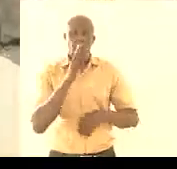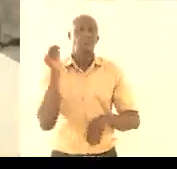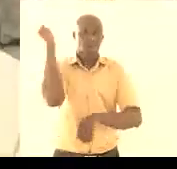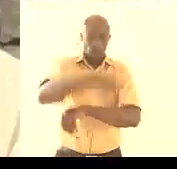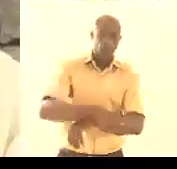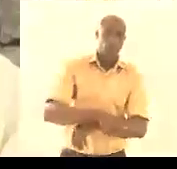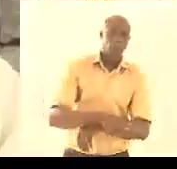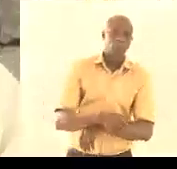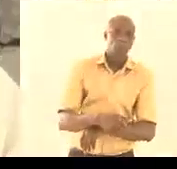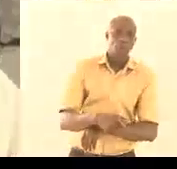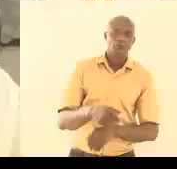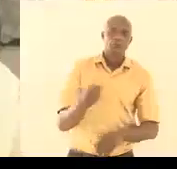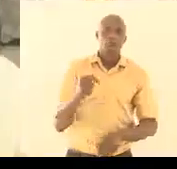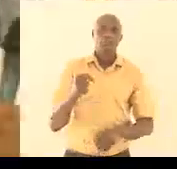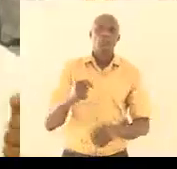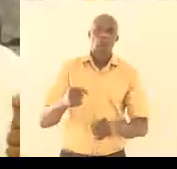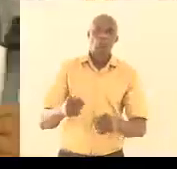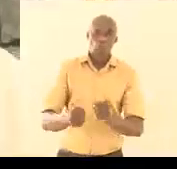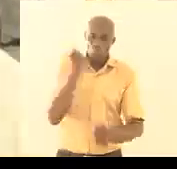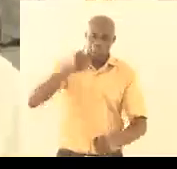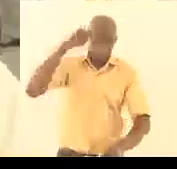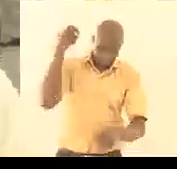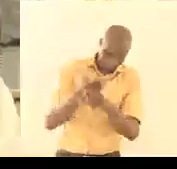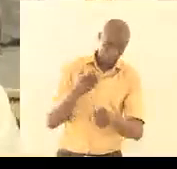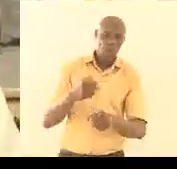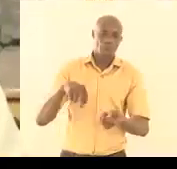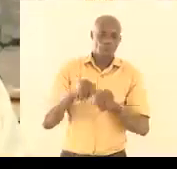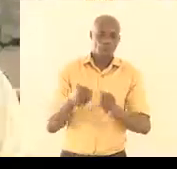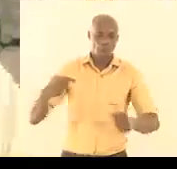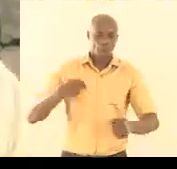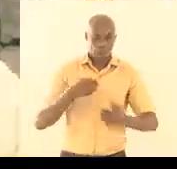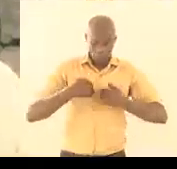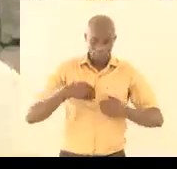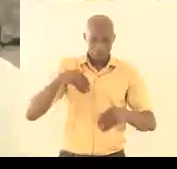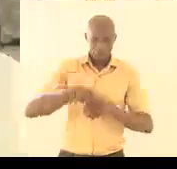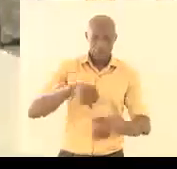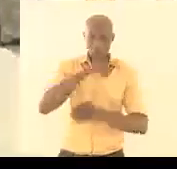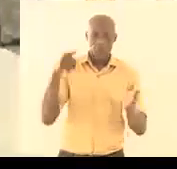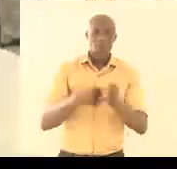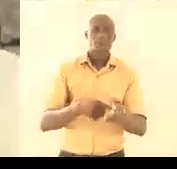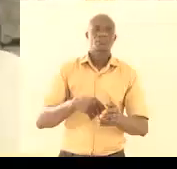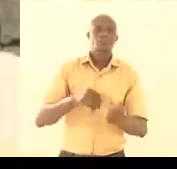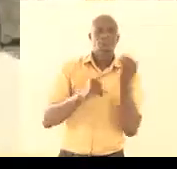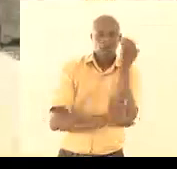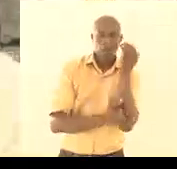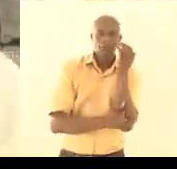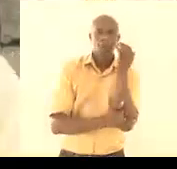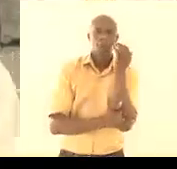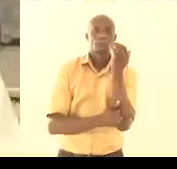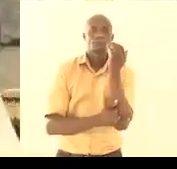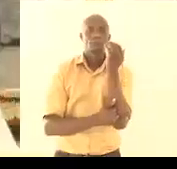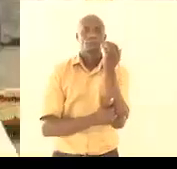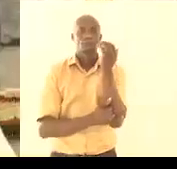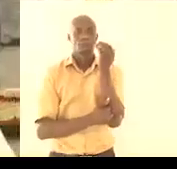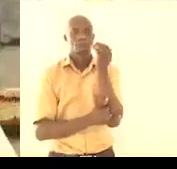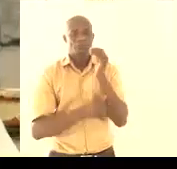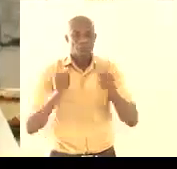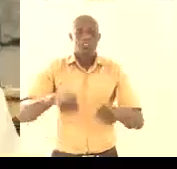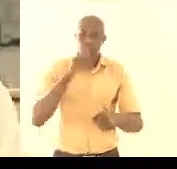most difficult problem we have in this society, compare it to Calvary. If Calvary was conquered, the most difficult problem can